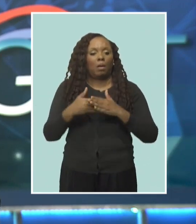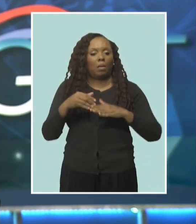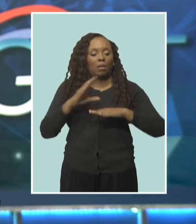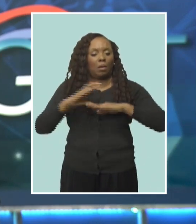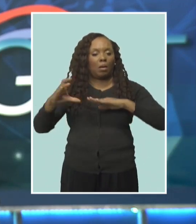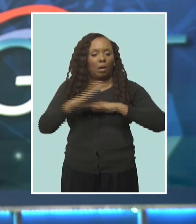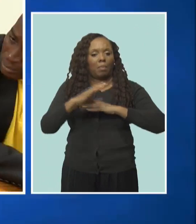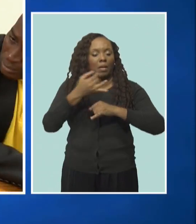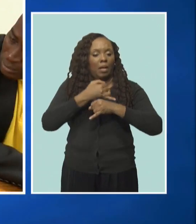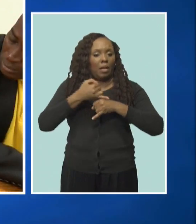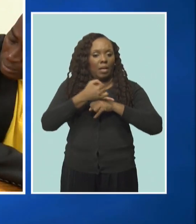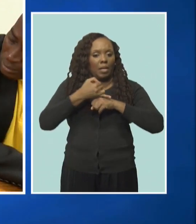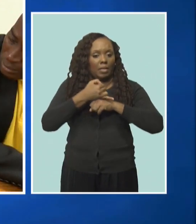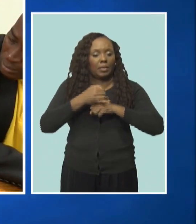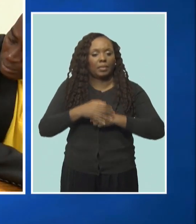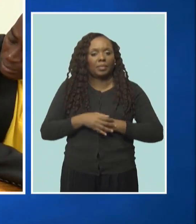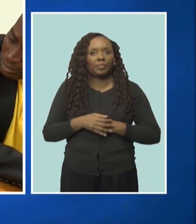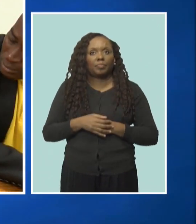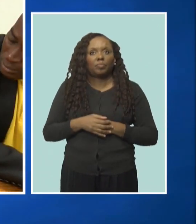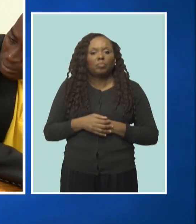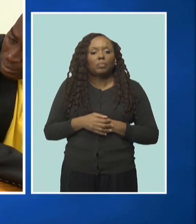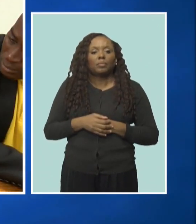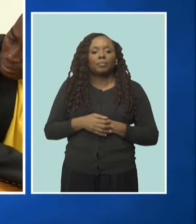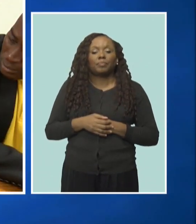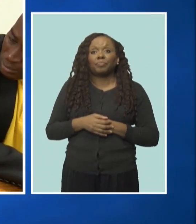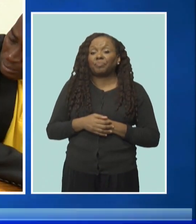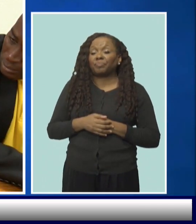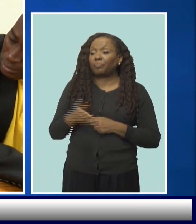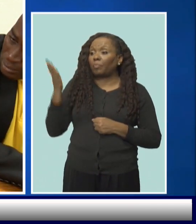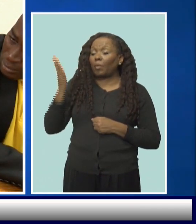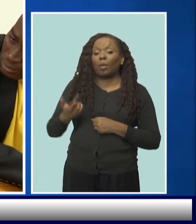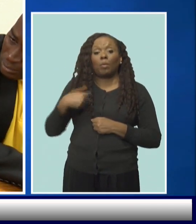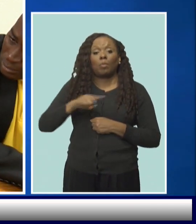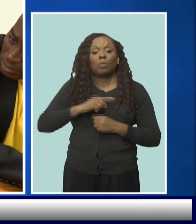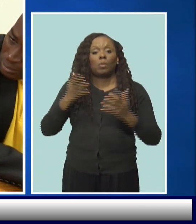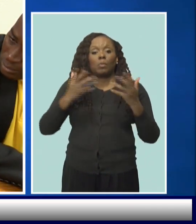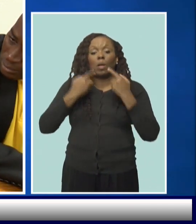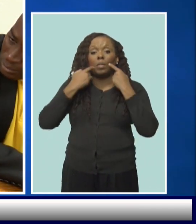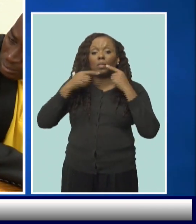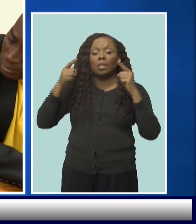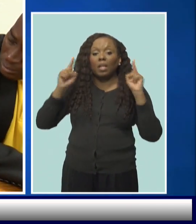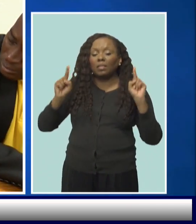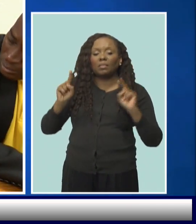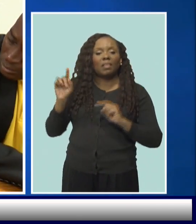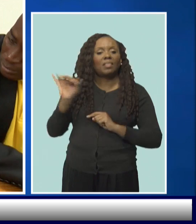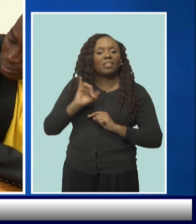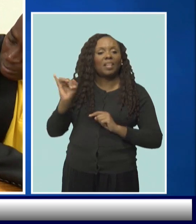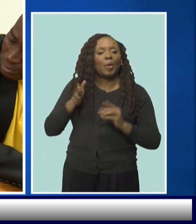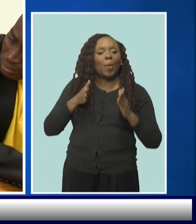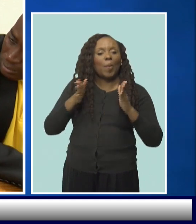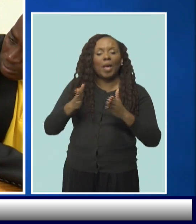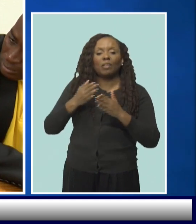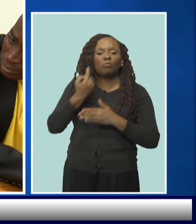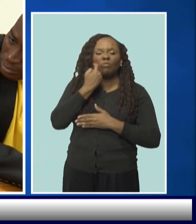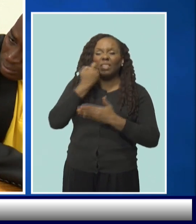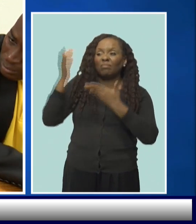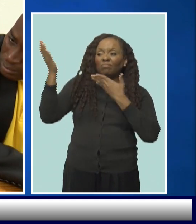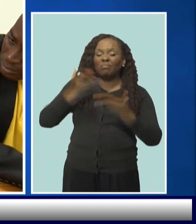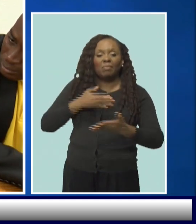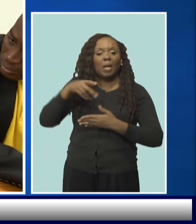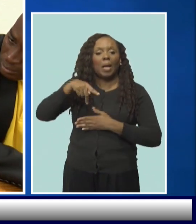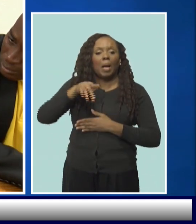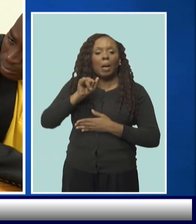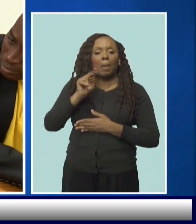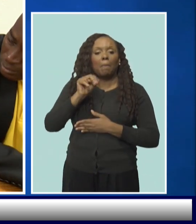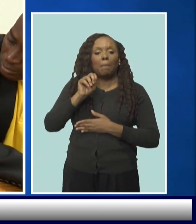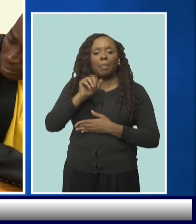region. In the same way that it's successful in the whole pineapple experiment, we can be successful too. All right.